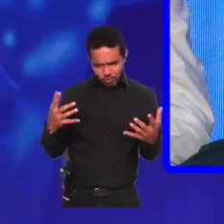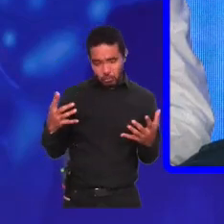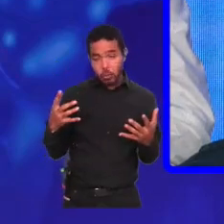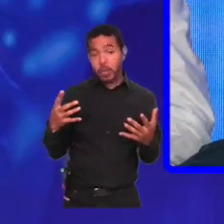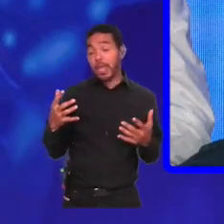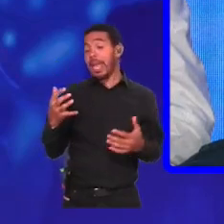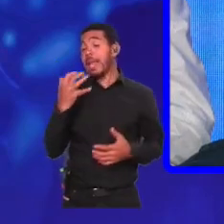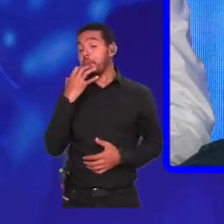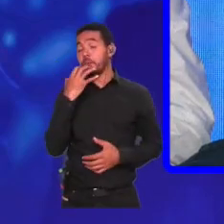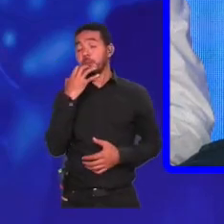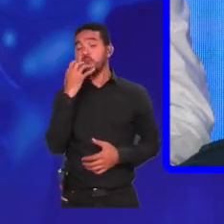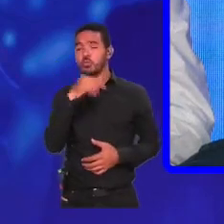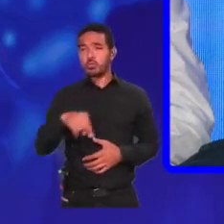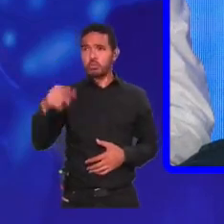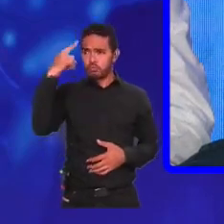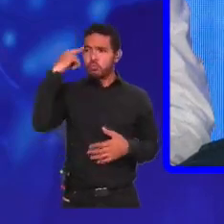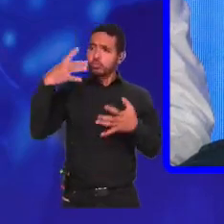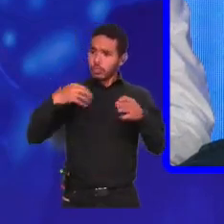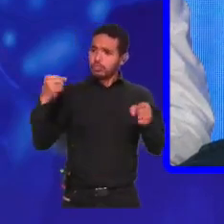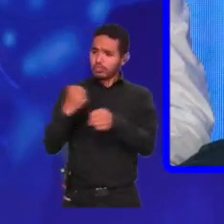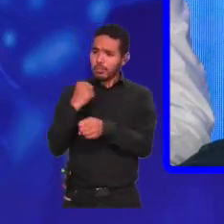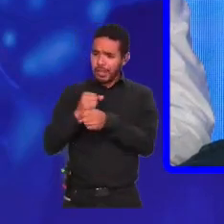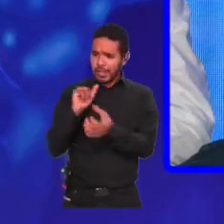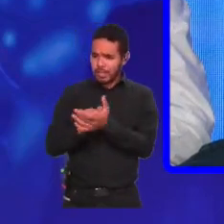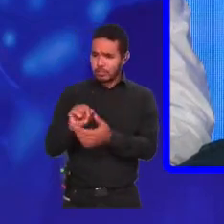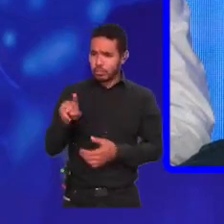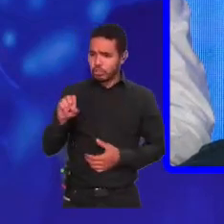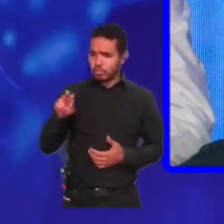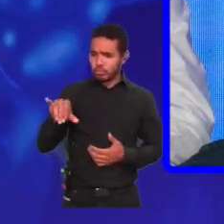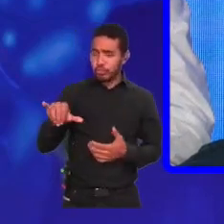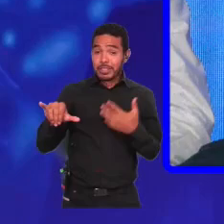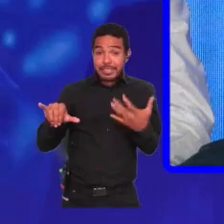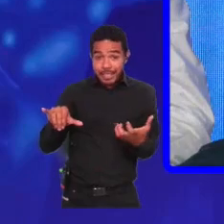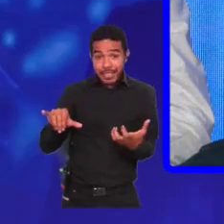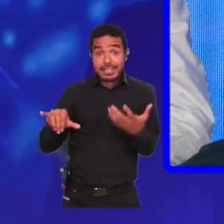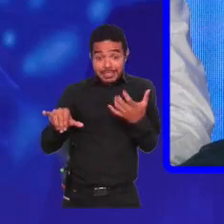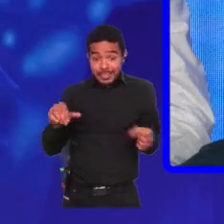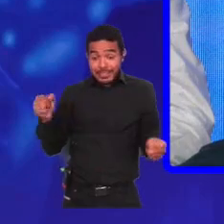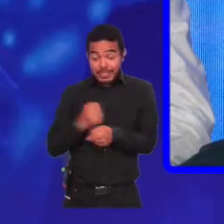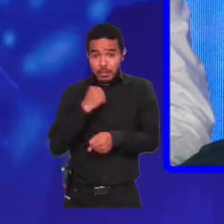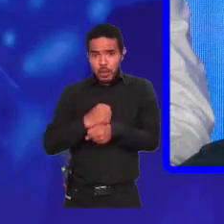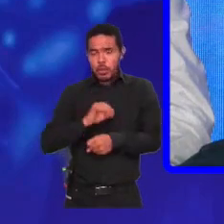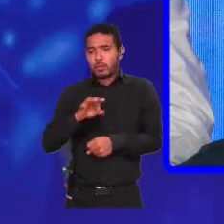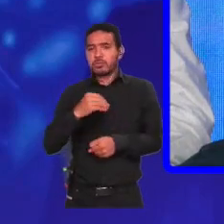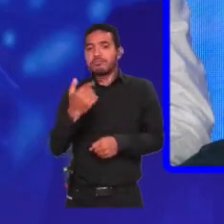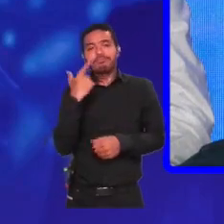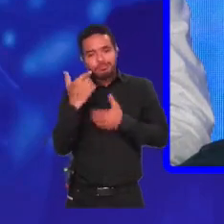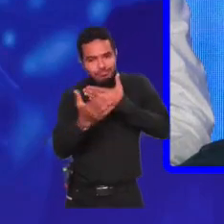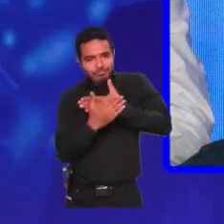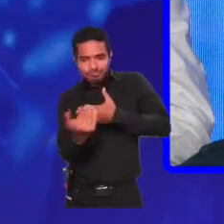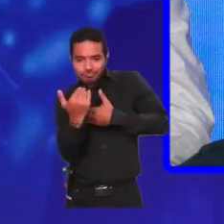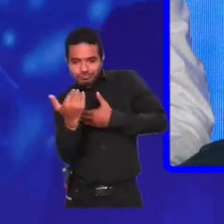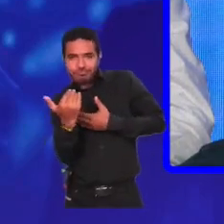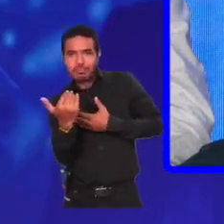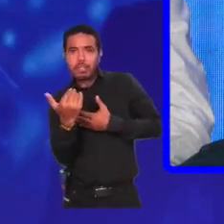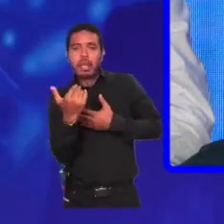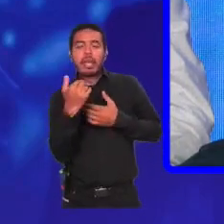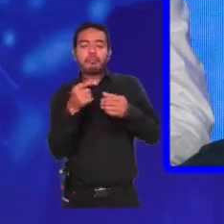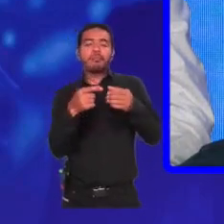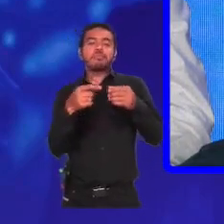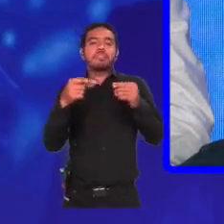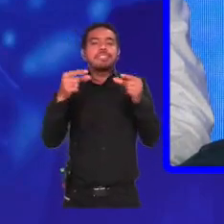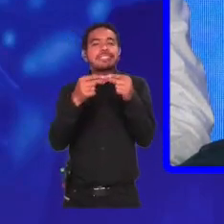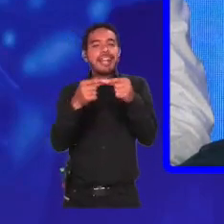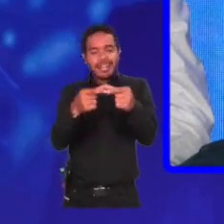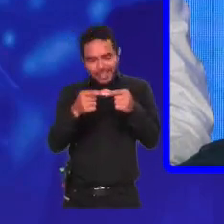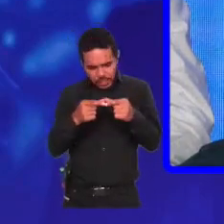to work with Sony, look for me, look for any one of us, introduce yourself, share a business card, share a website. We're actually going to